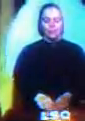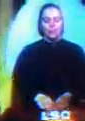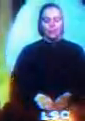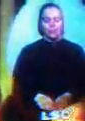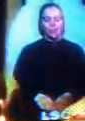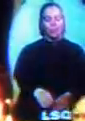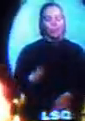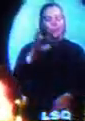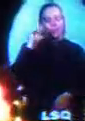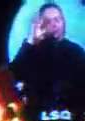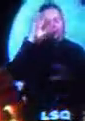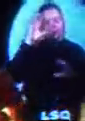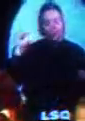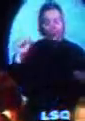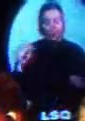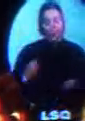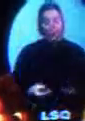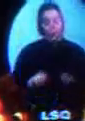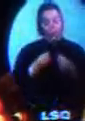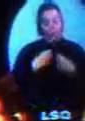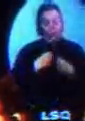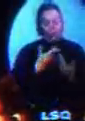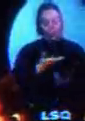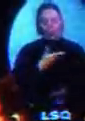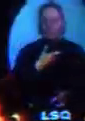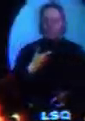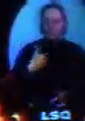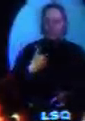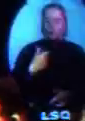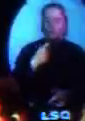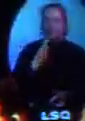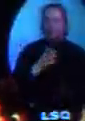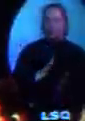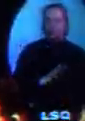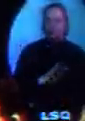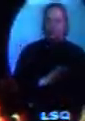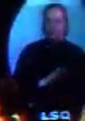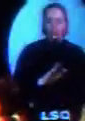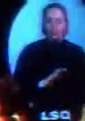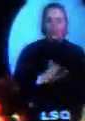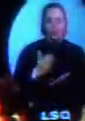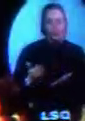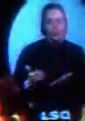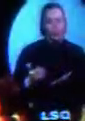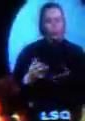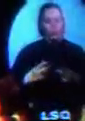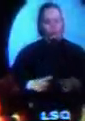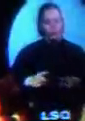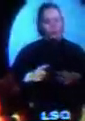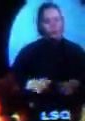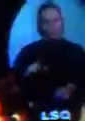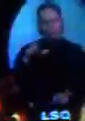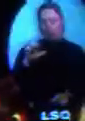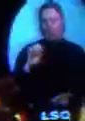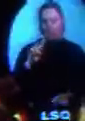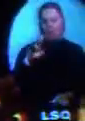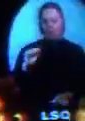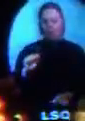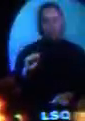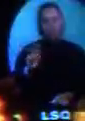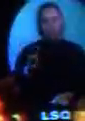what a wonderful opportunity to stand up and congratulate the hard-working member from Lévis-Bellechasse, my colleague here,